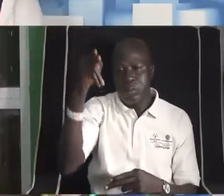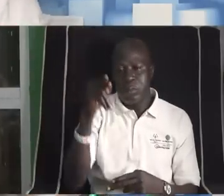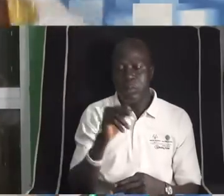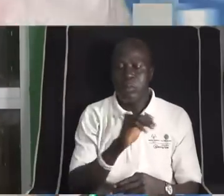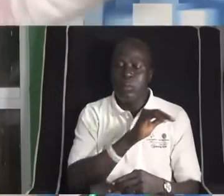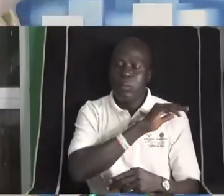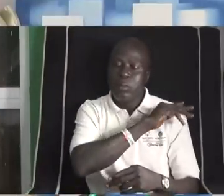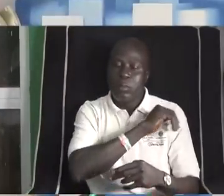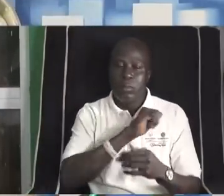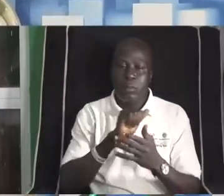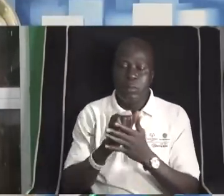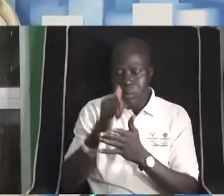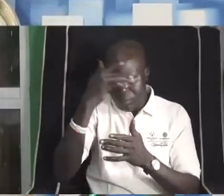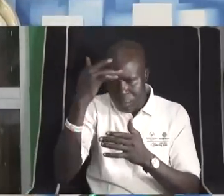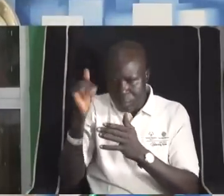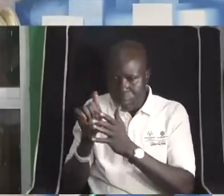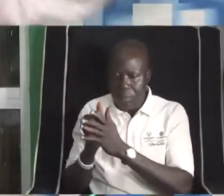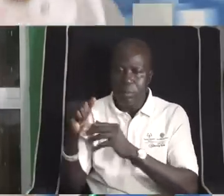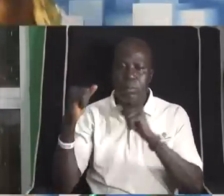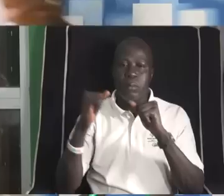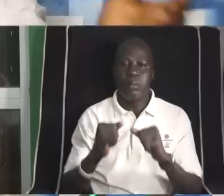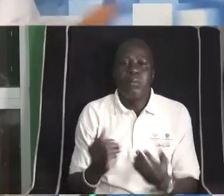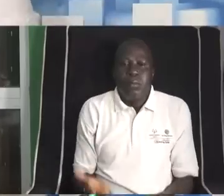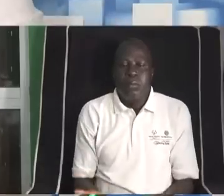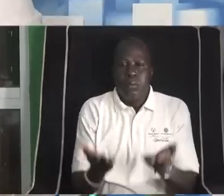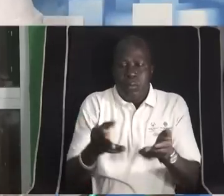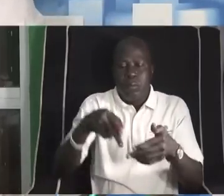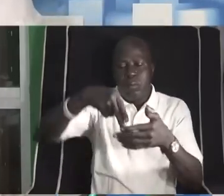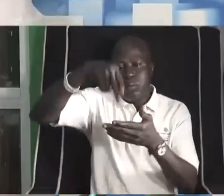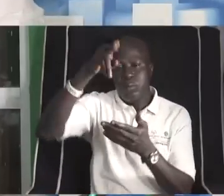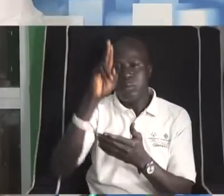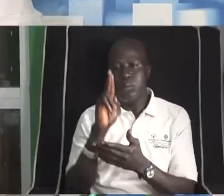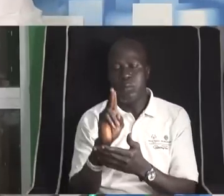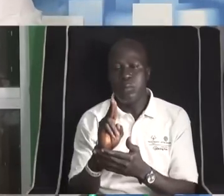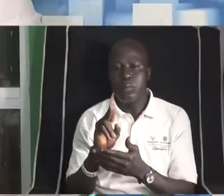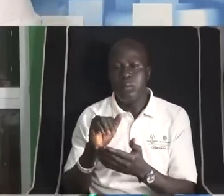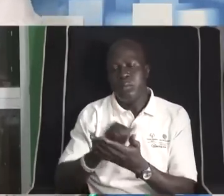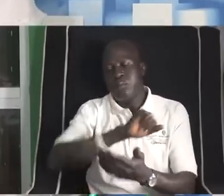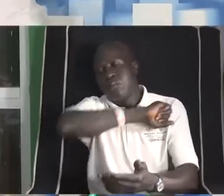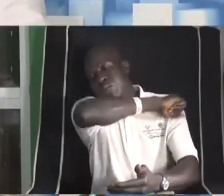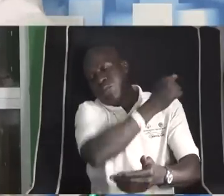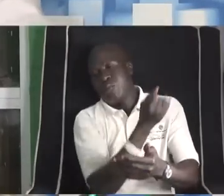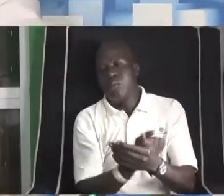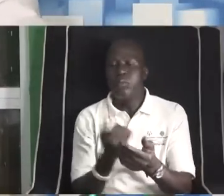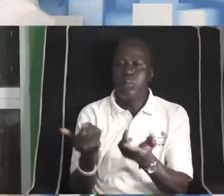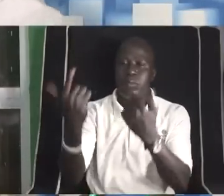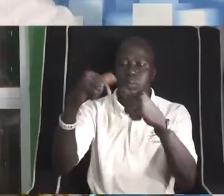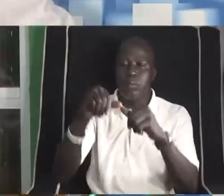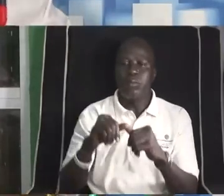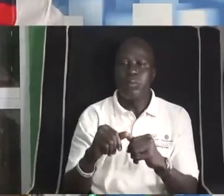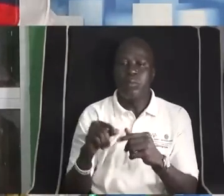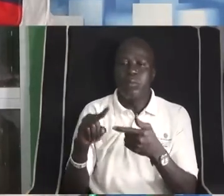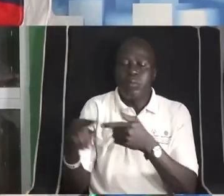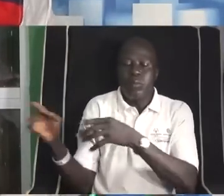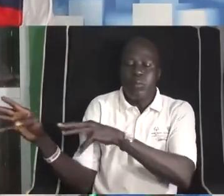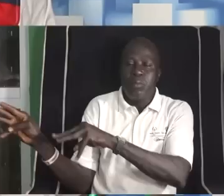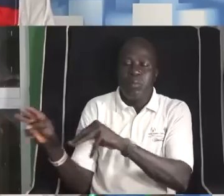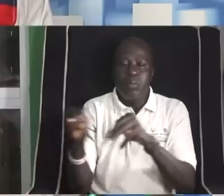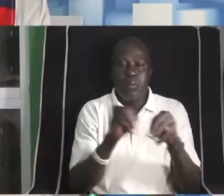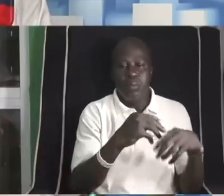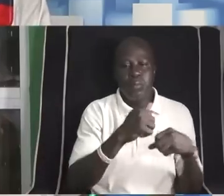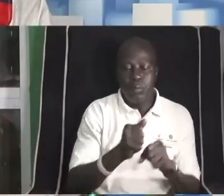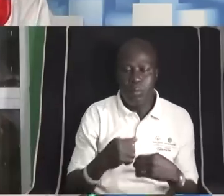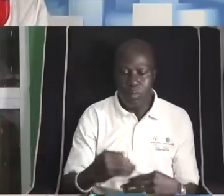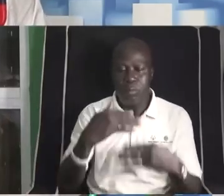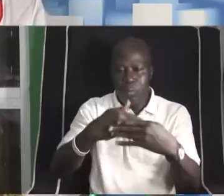be ti mo nbe eniyan soke because there is a power that lifts one up ase miran sokale authority release ya tetu waju ya